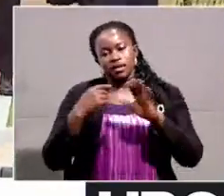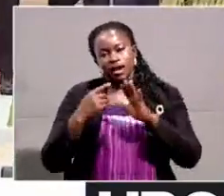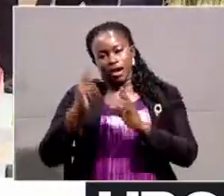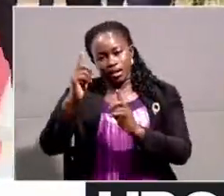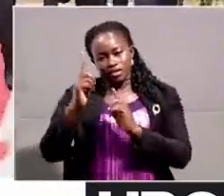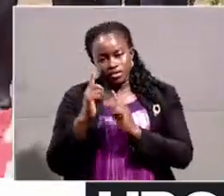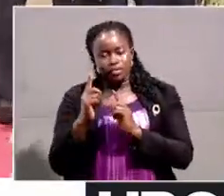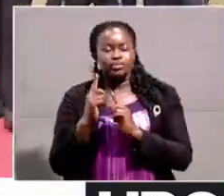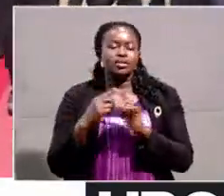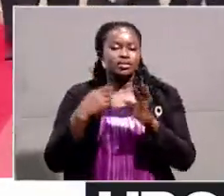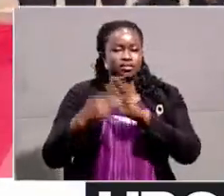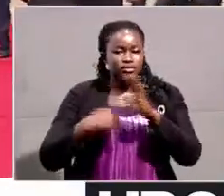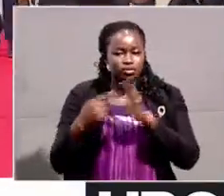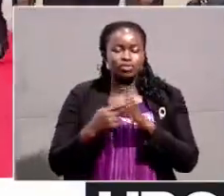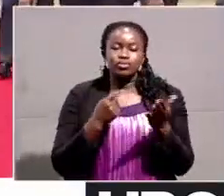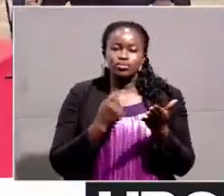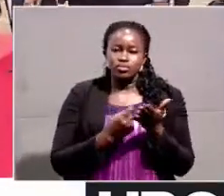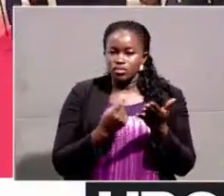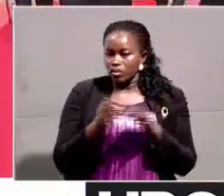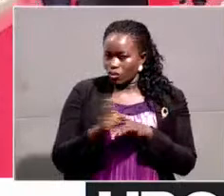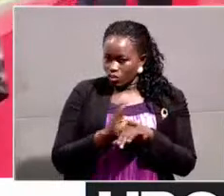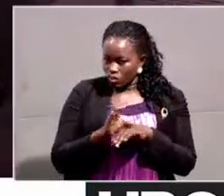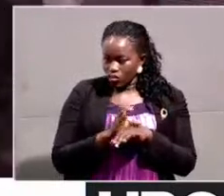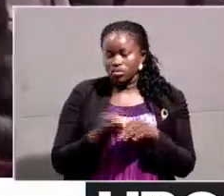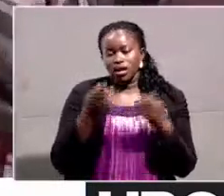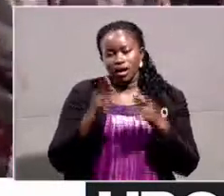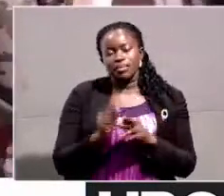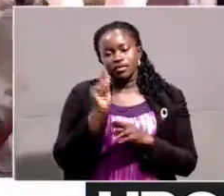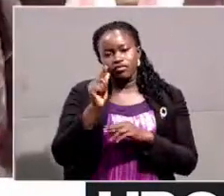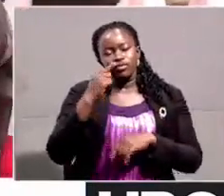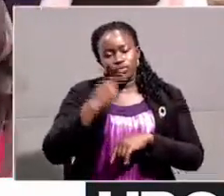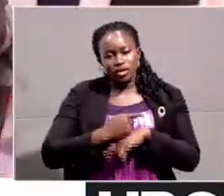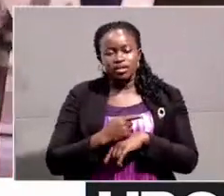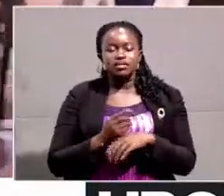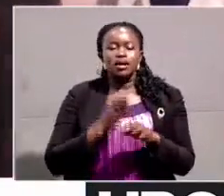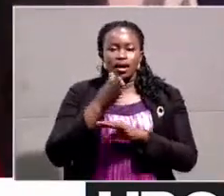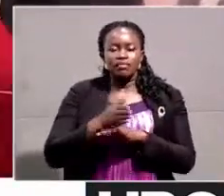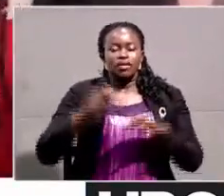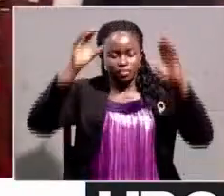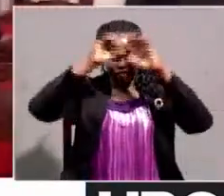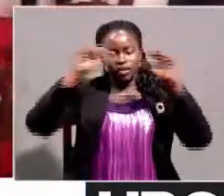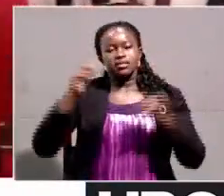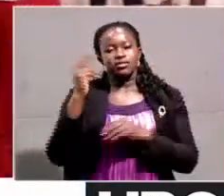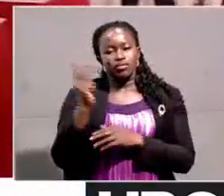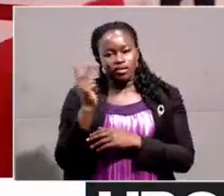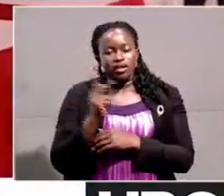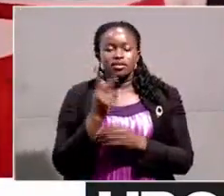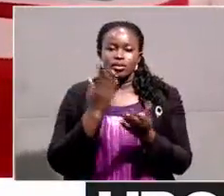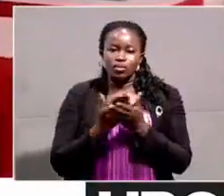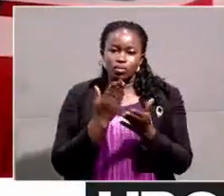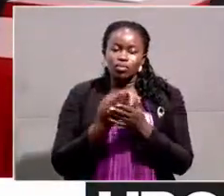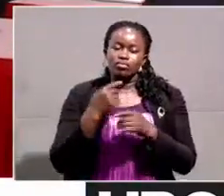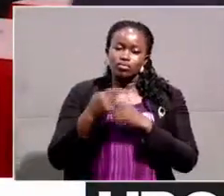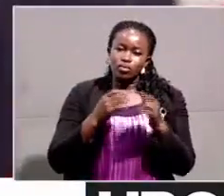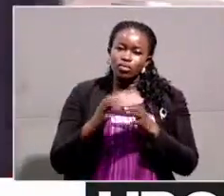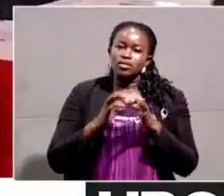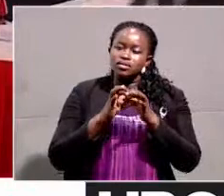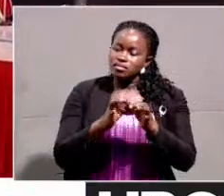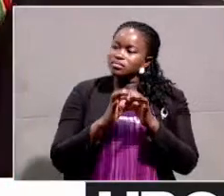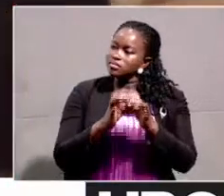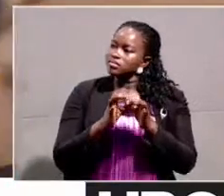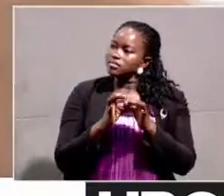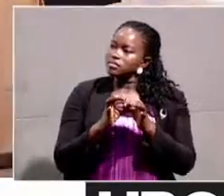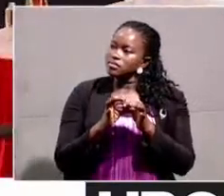Democratic Republic of Congo comes a few days after Kenyan President Uhuru Kenyatta called for the deployment of a regional East African